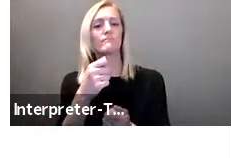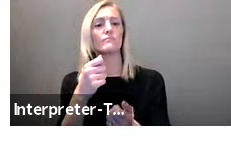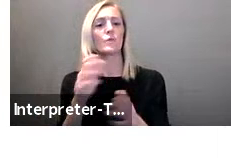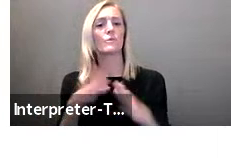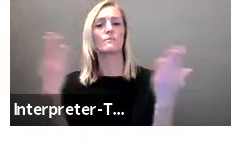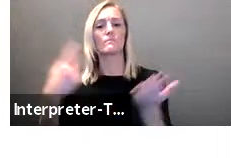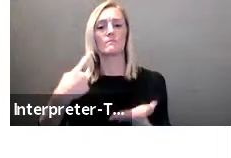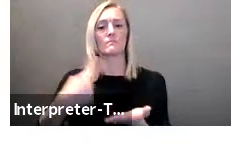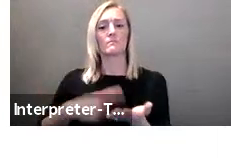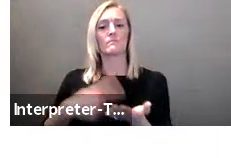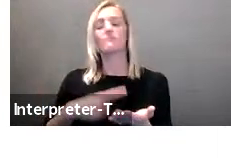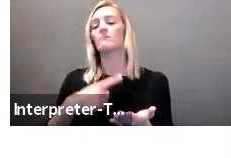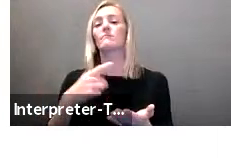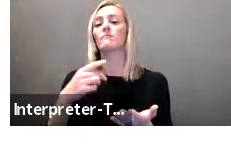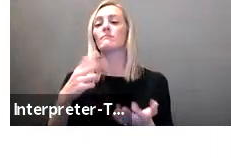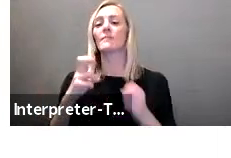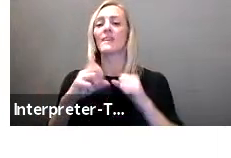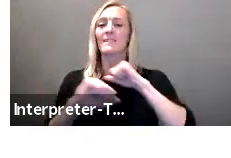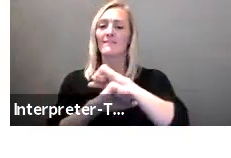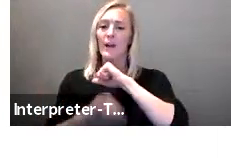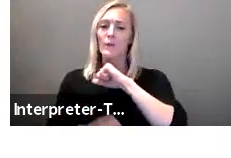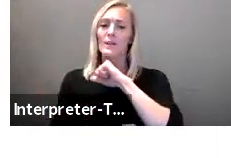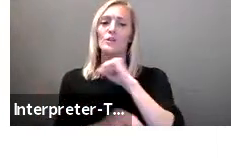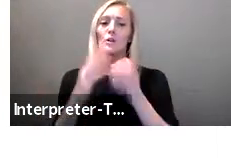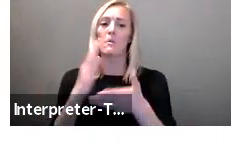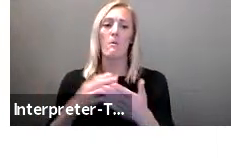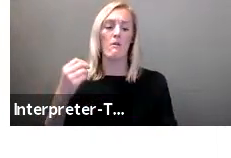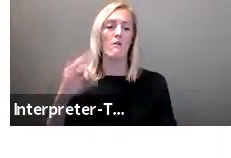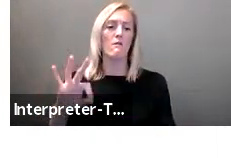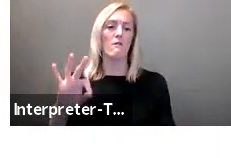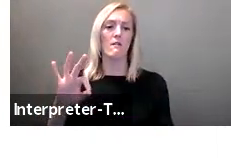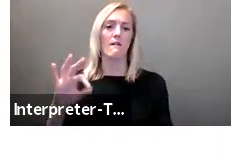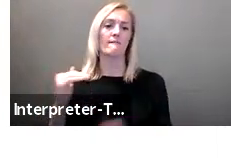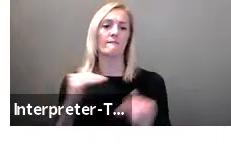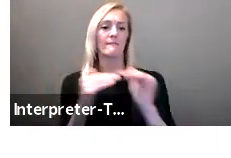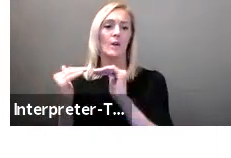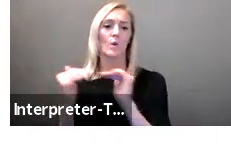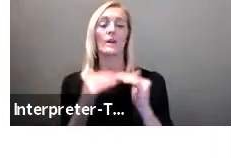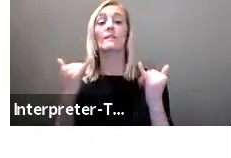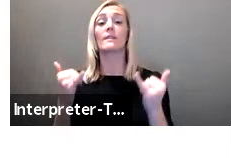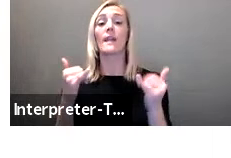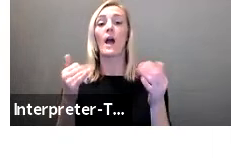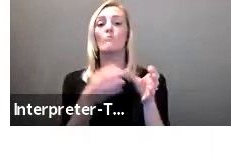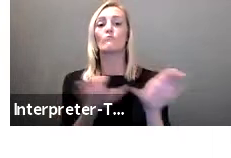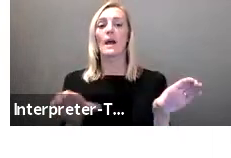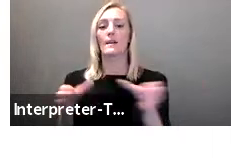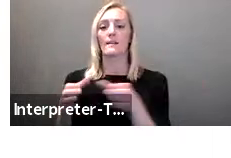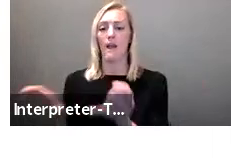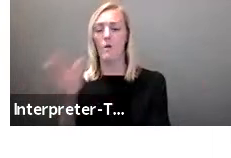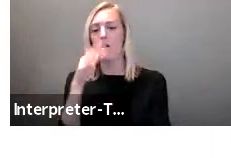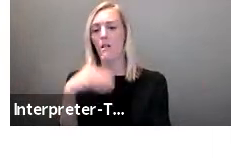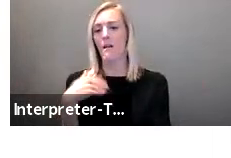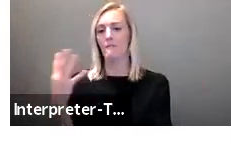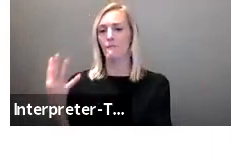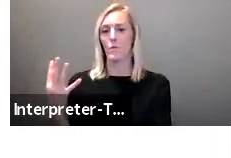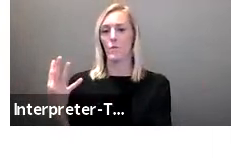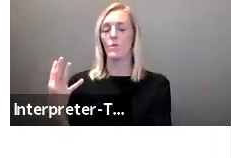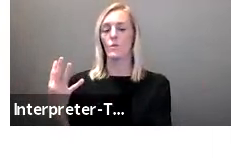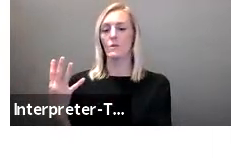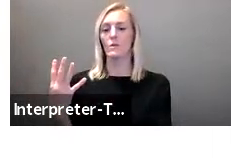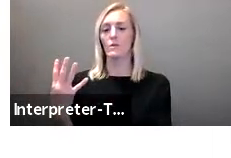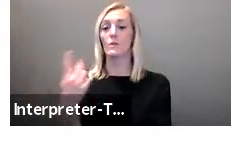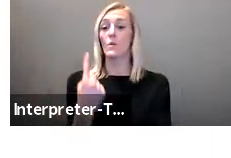the sort of foundational aspects of equity. So we'll have breakout groups. There will be 4. One will be focused